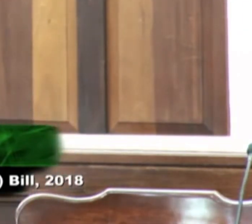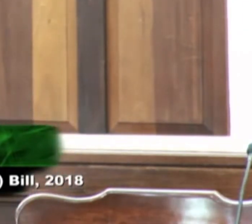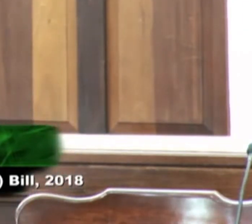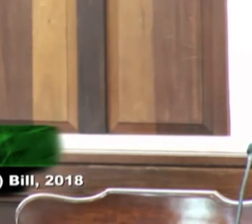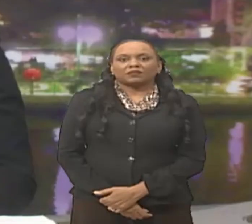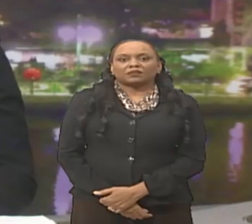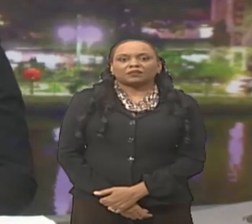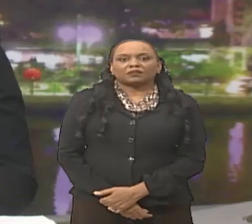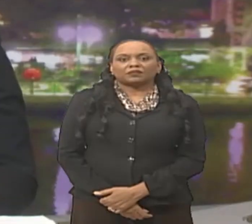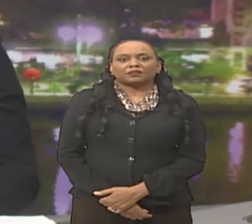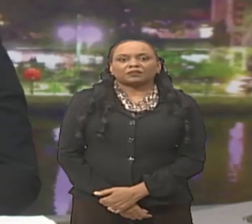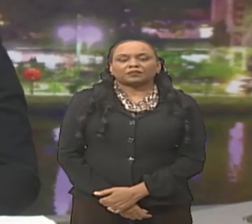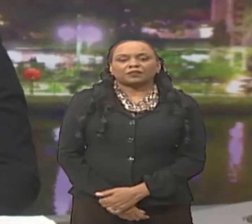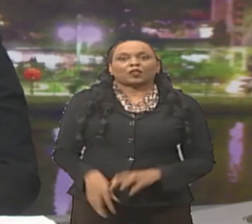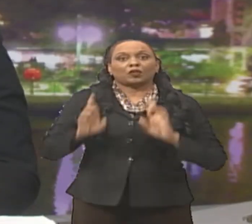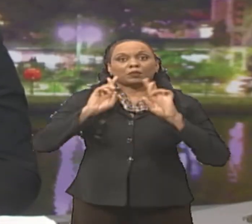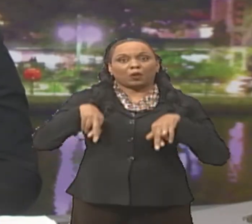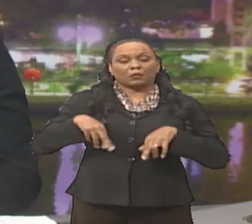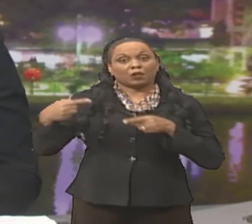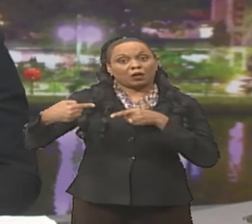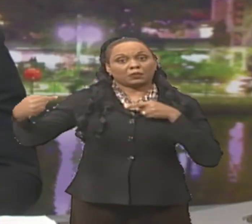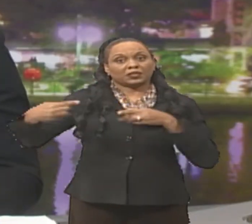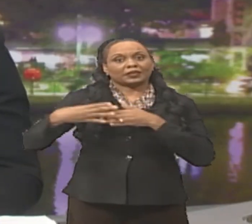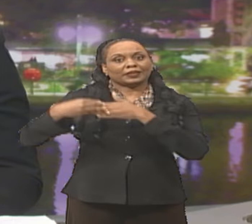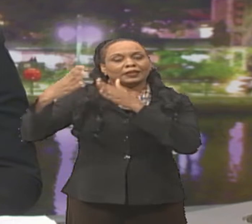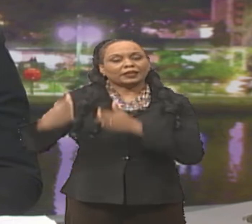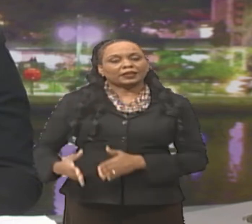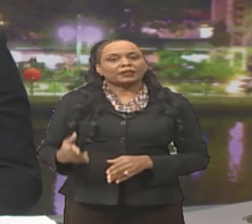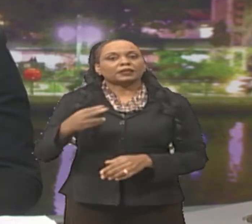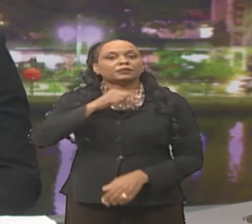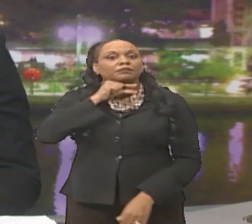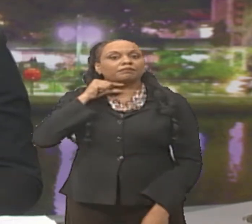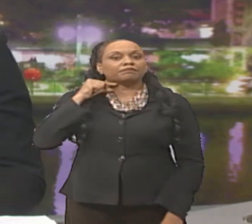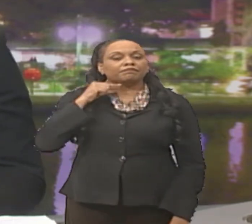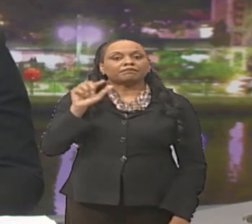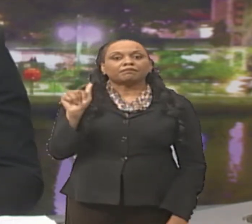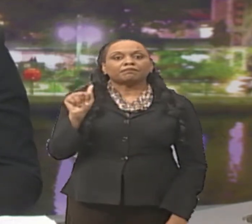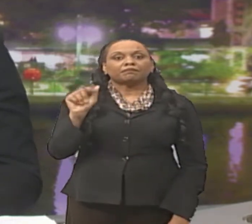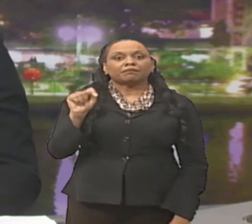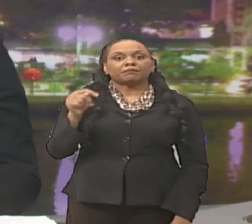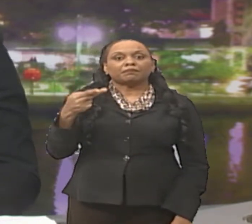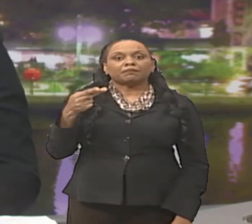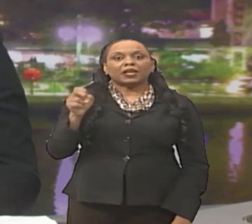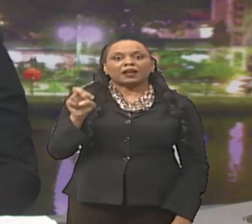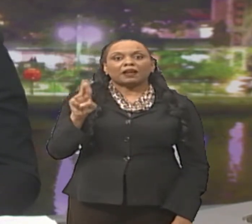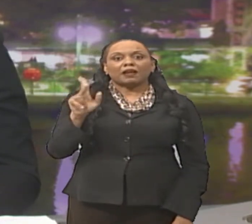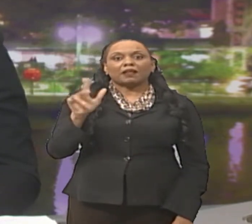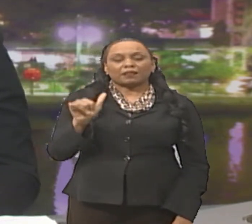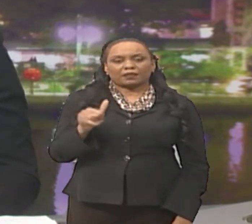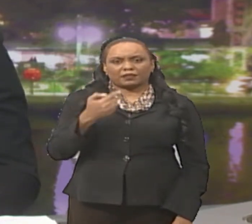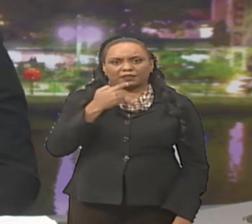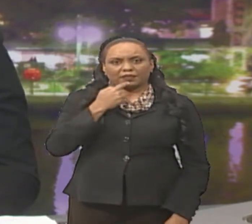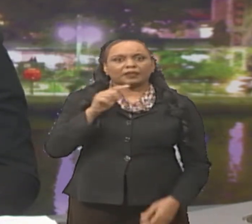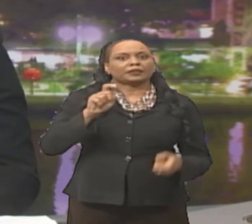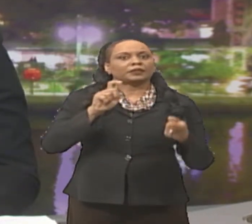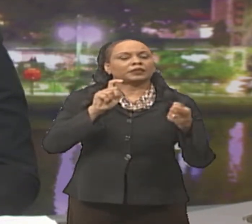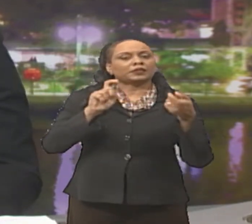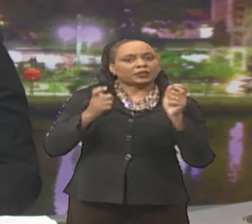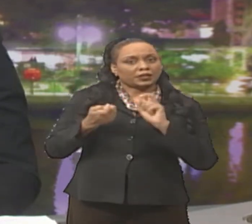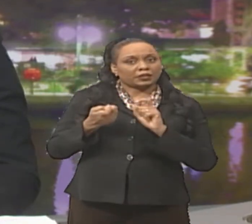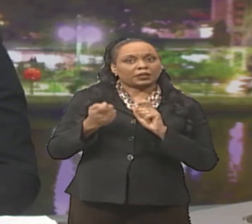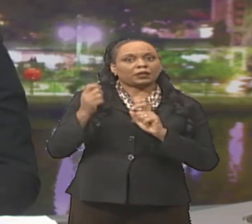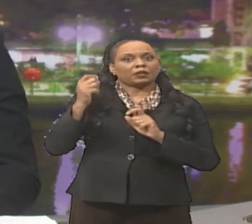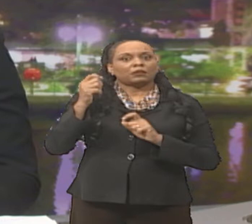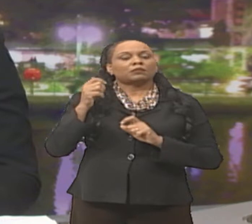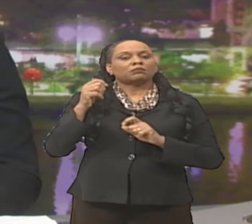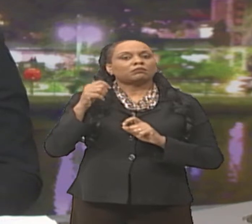compromise. In response, opposition leader Bishop Joseph Abley says the amendments to the act may protect the human rights of